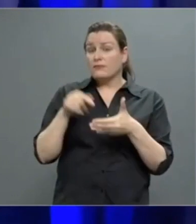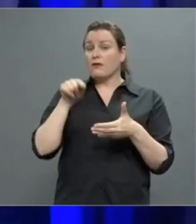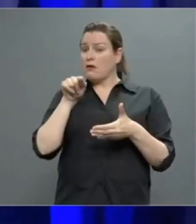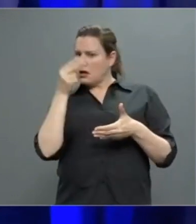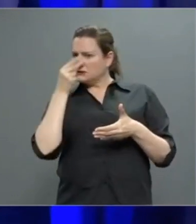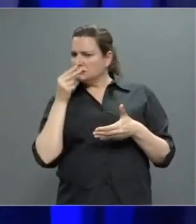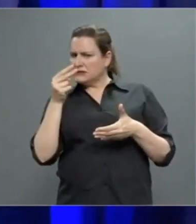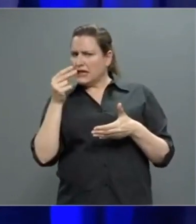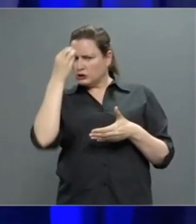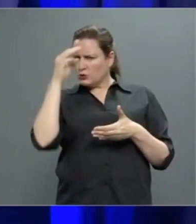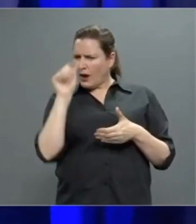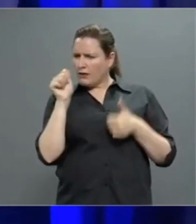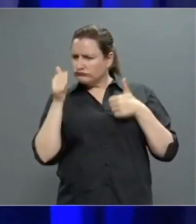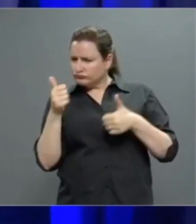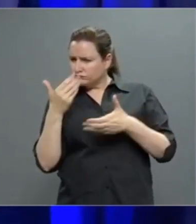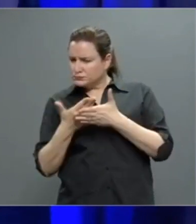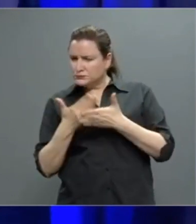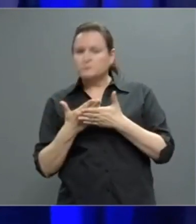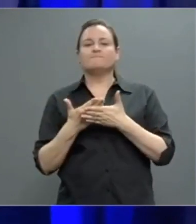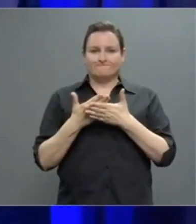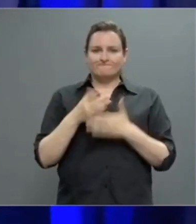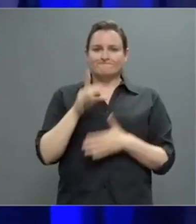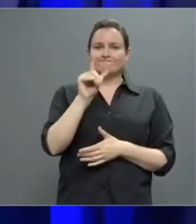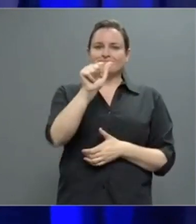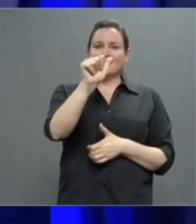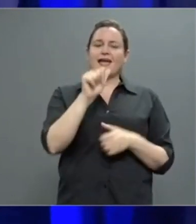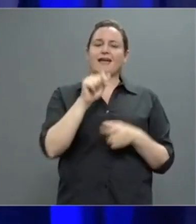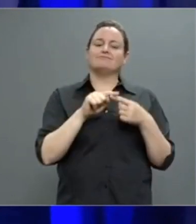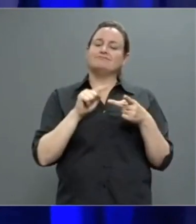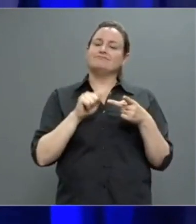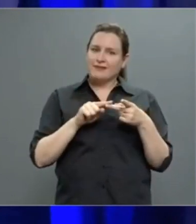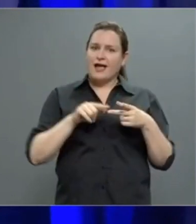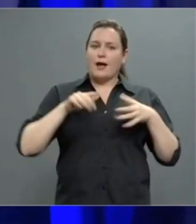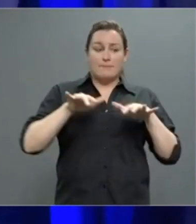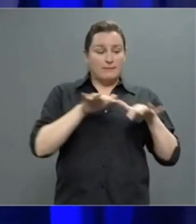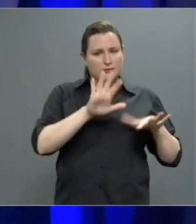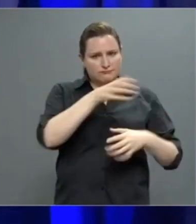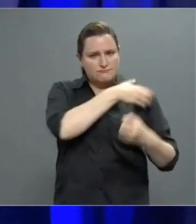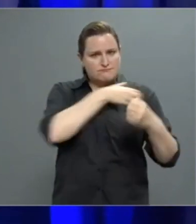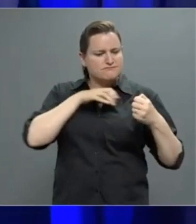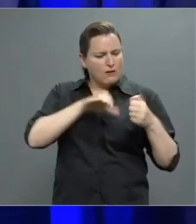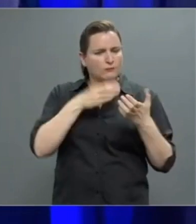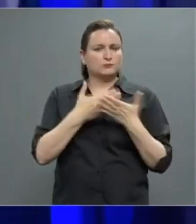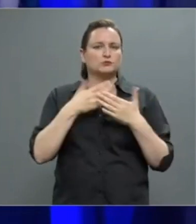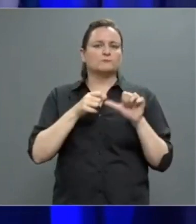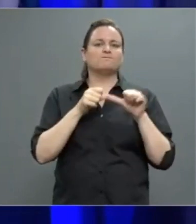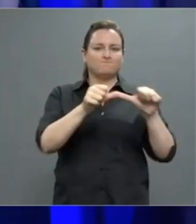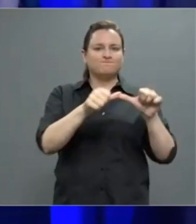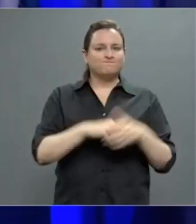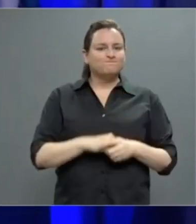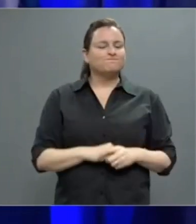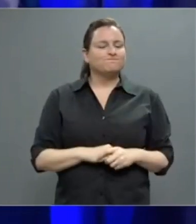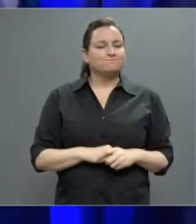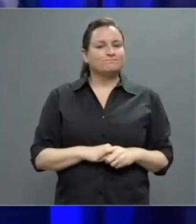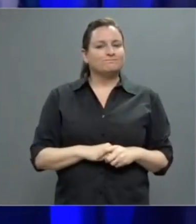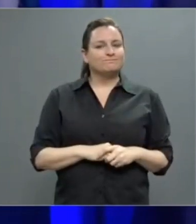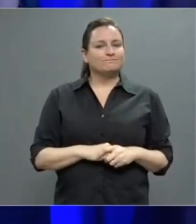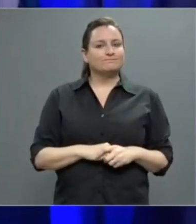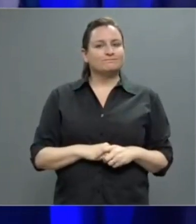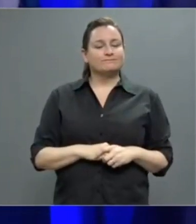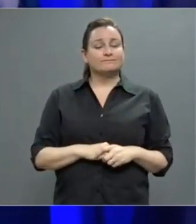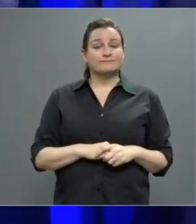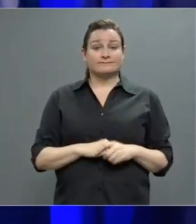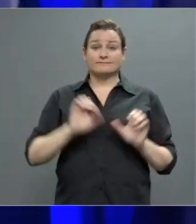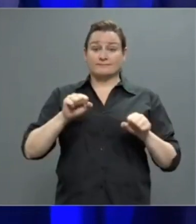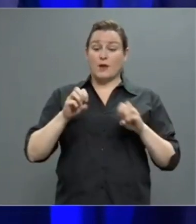to victory for the DA and for the people power in South Africa. In addition to the dozens of